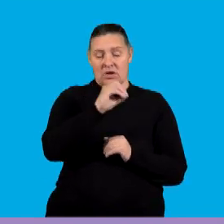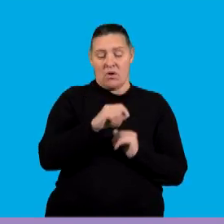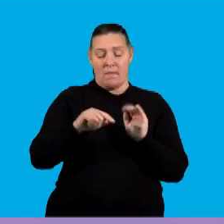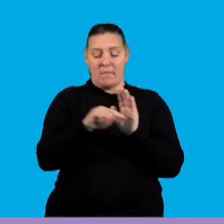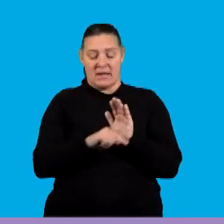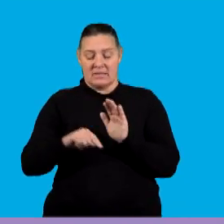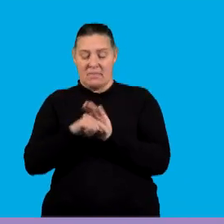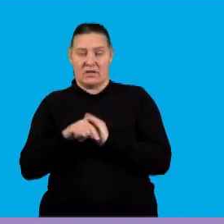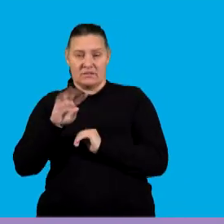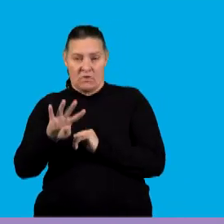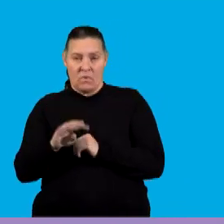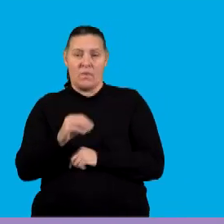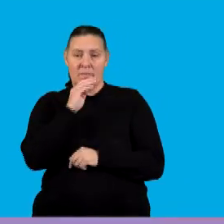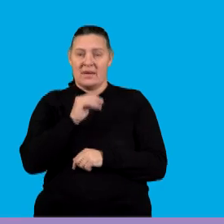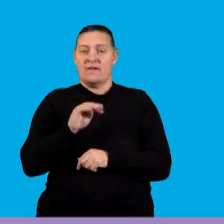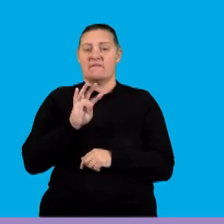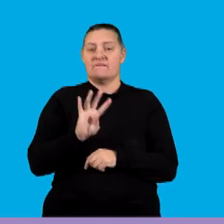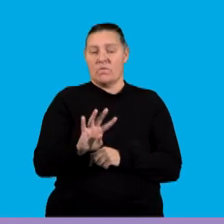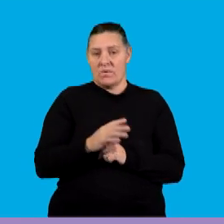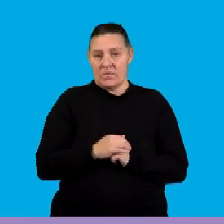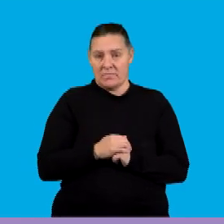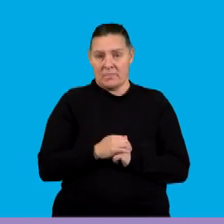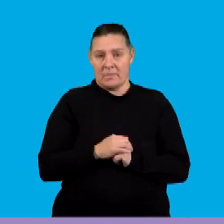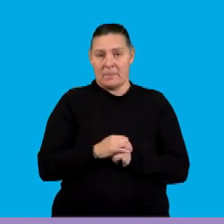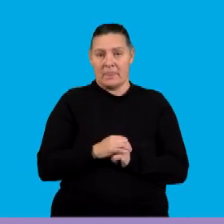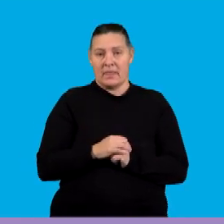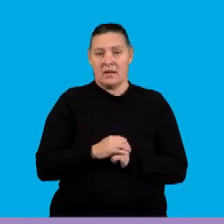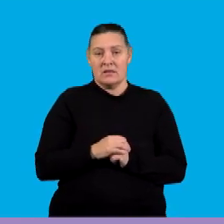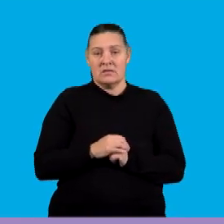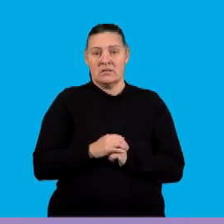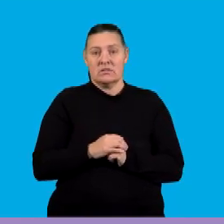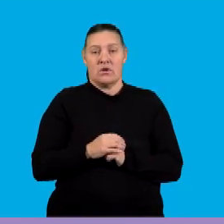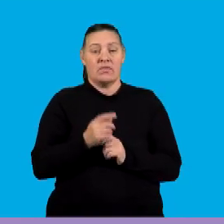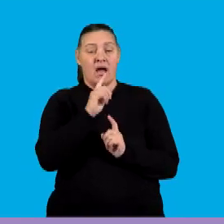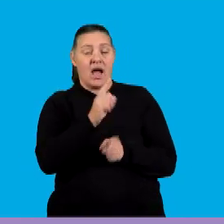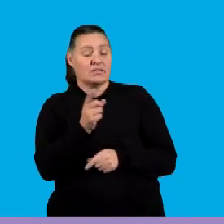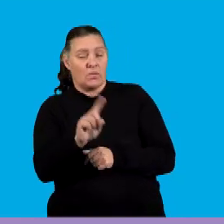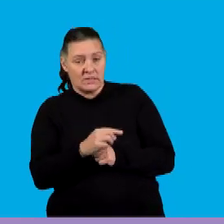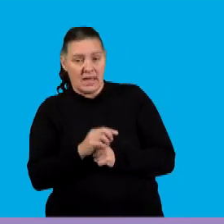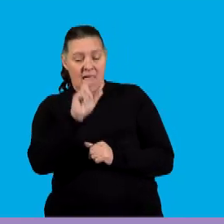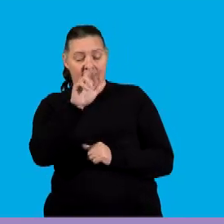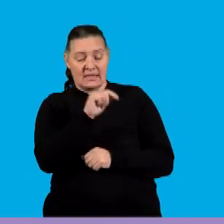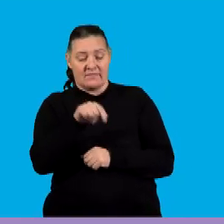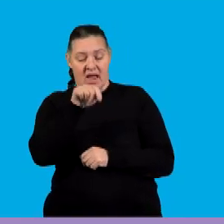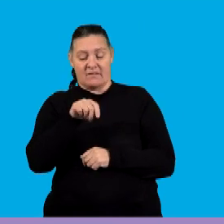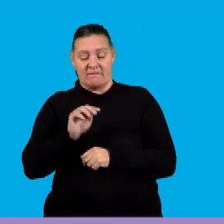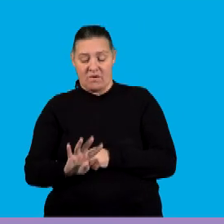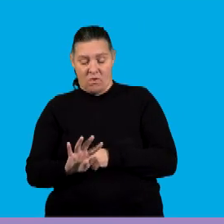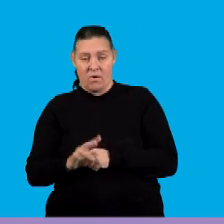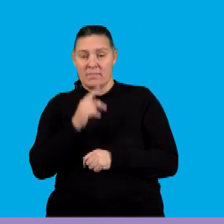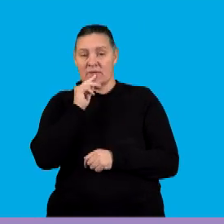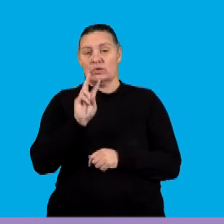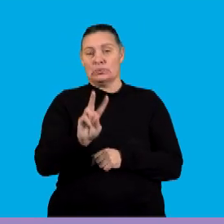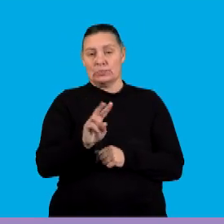minus a -4? That is going to give us a +4. Now, what is 8 divided by 4, or what